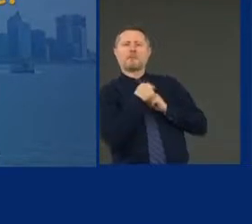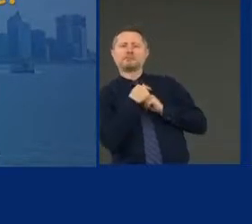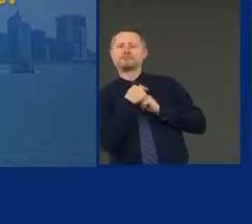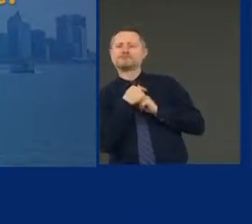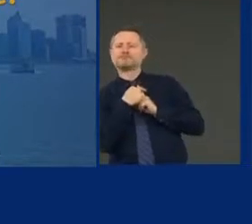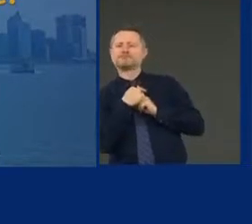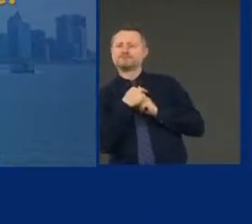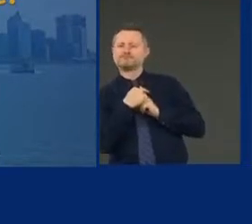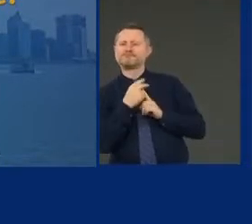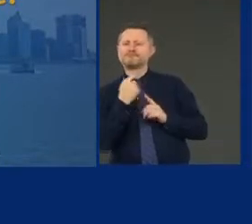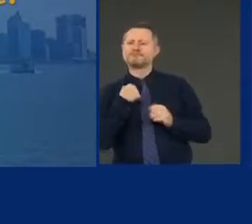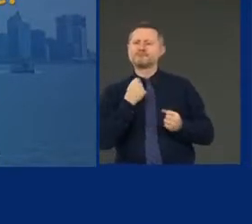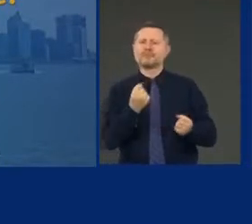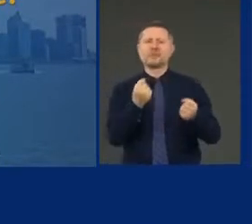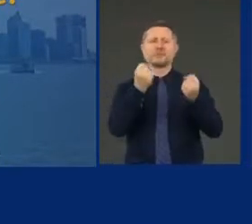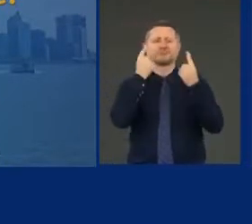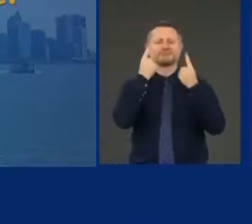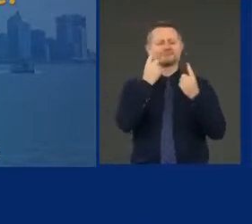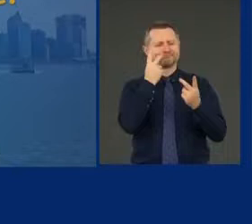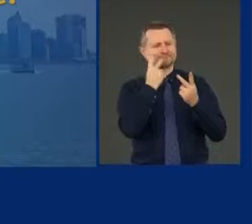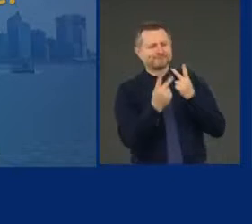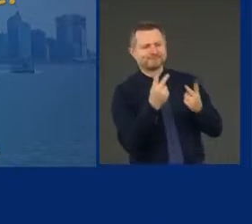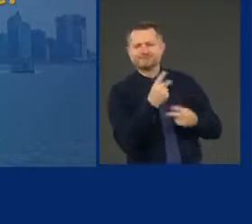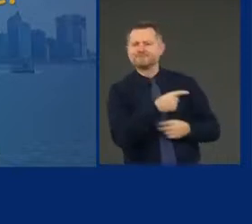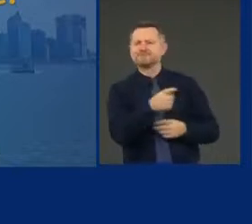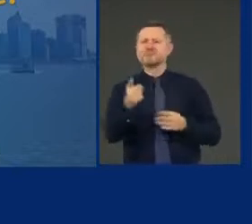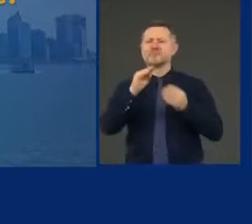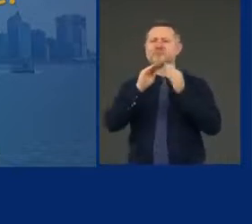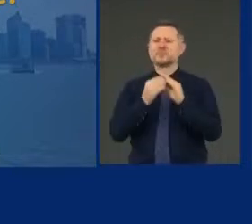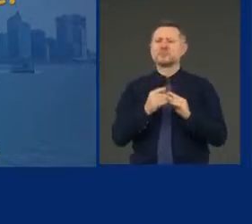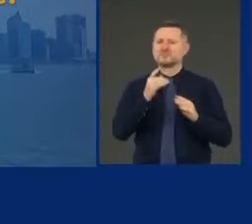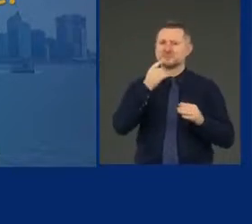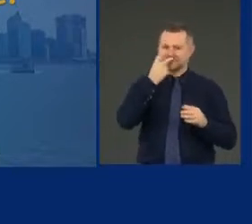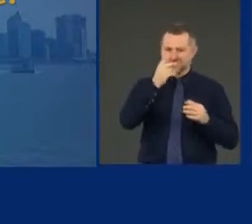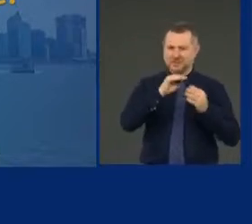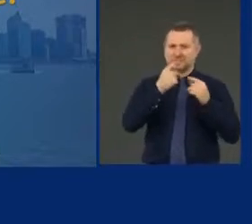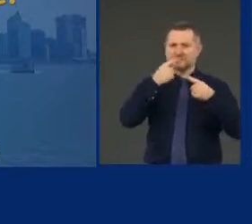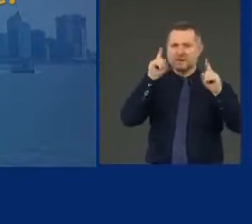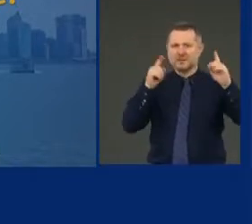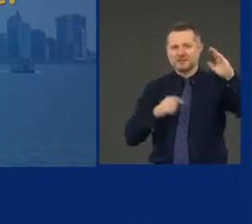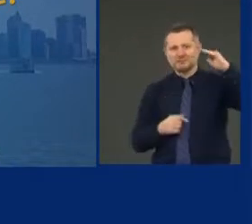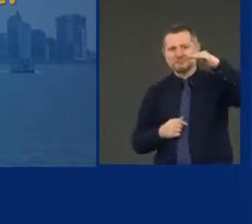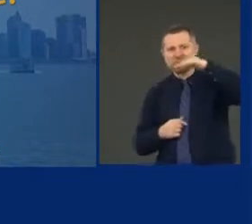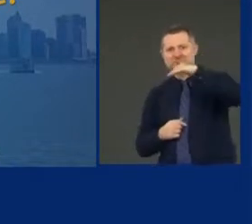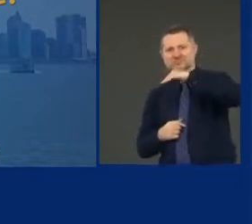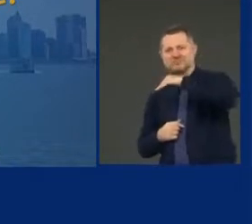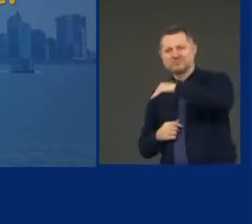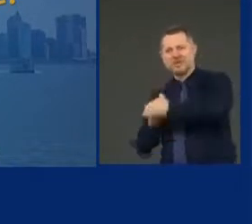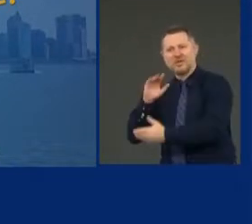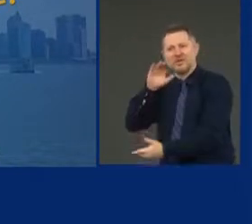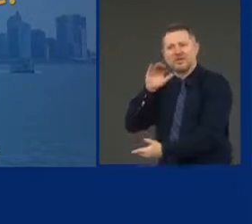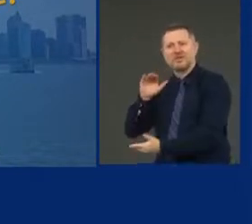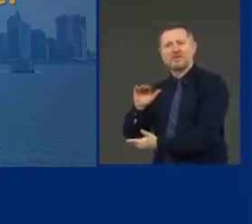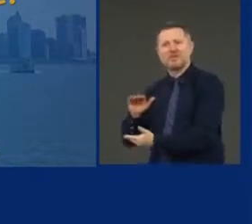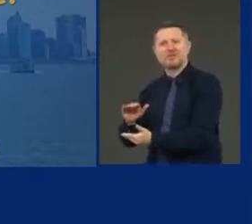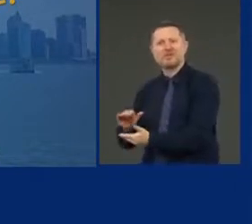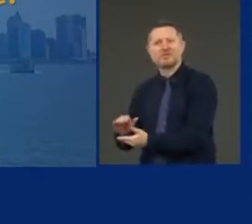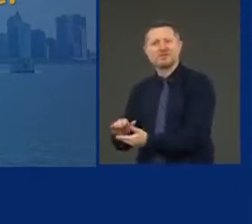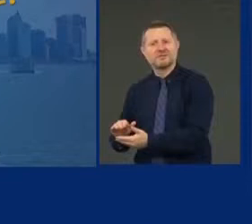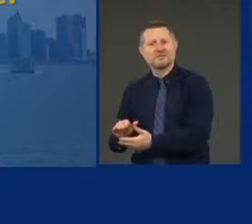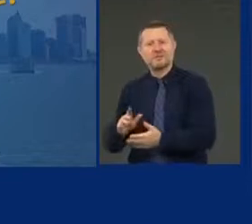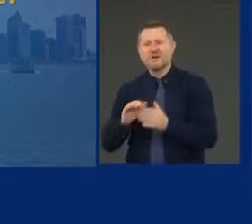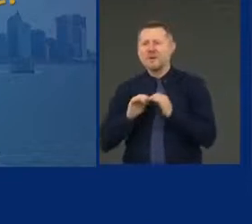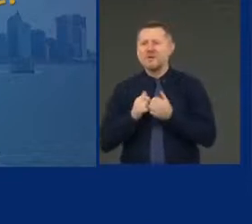We see all the success in those numbers and how far we've come. It didn't just happen. People literally gave